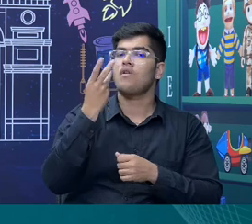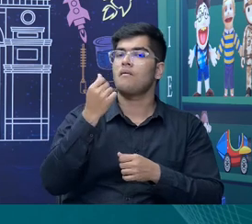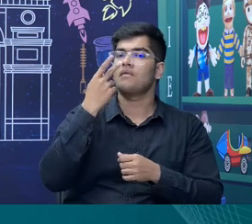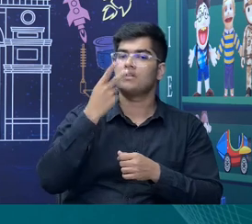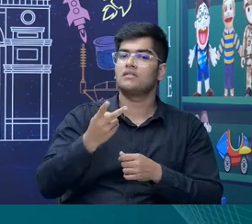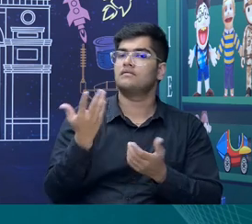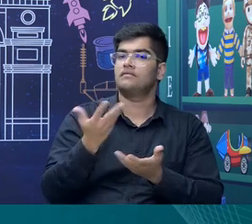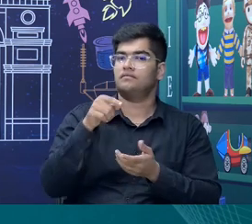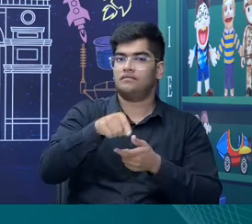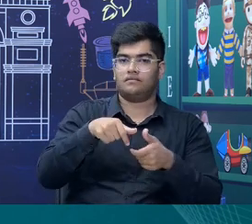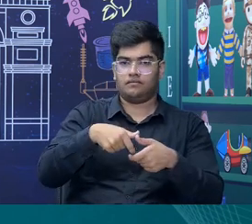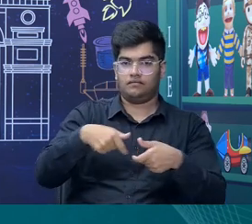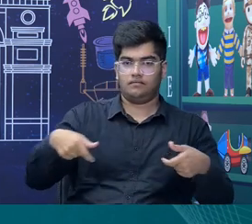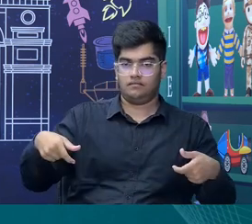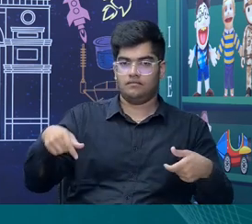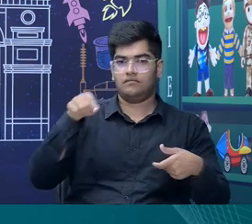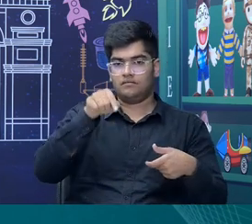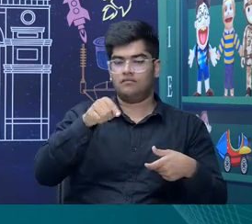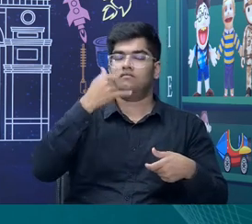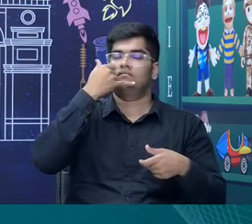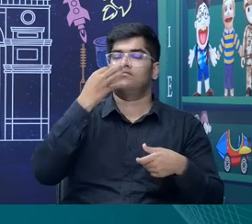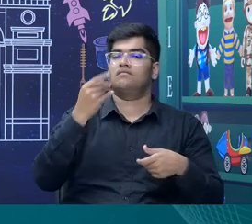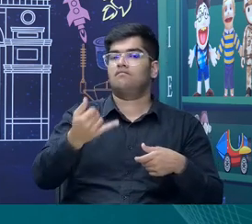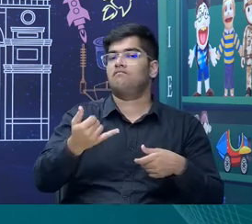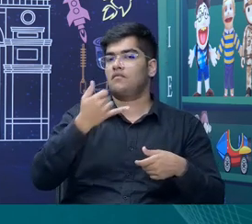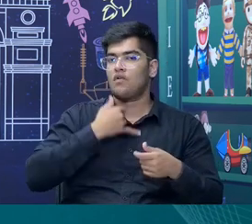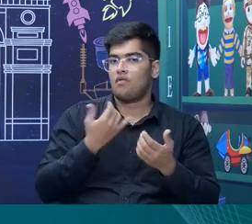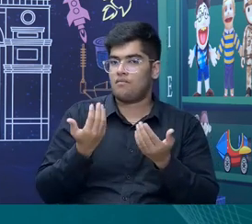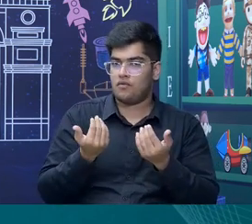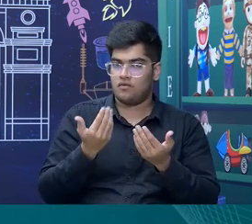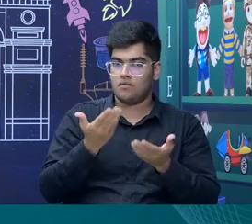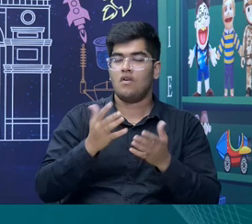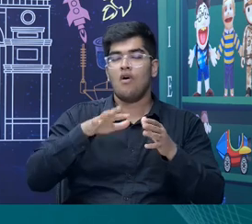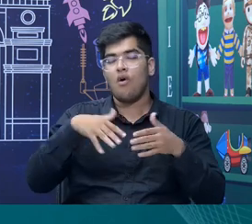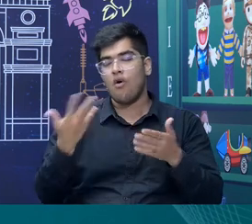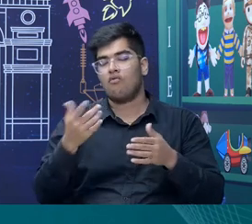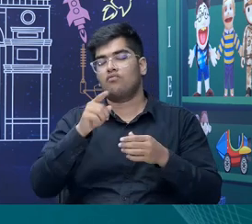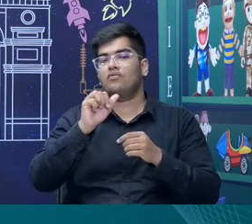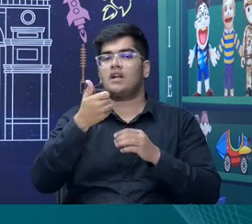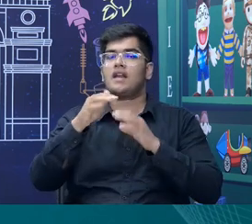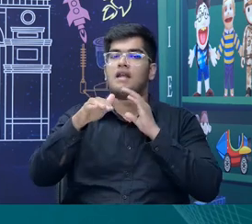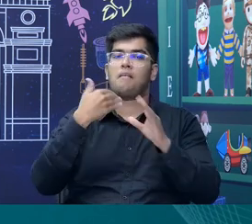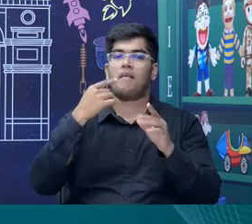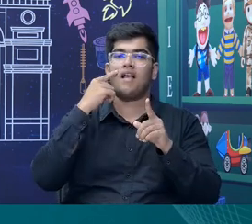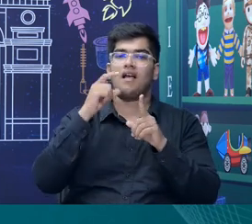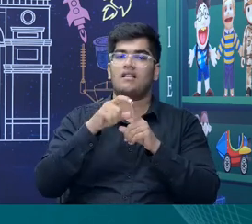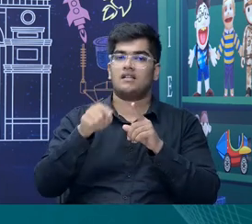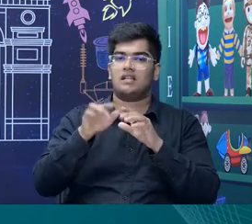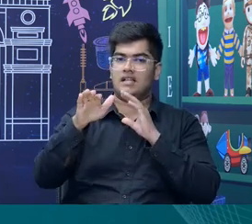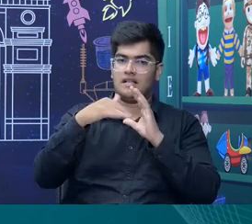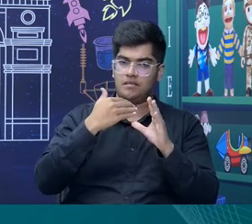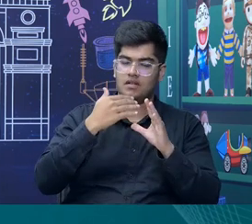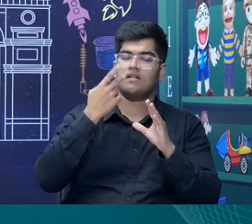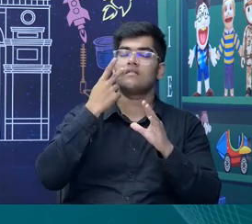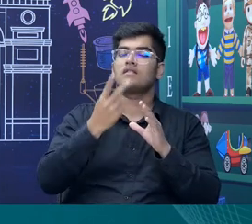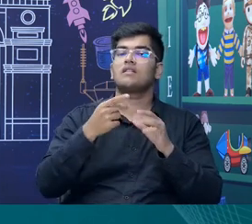double zero double four zero double five nine either you can drop a mail as well hamara email address dth dot